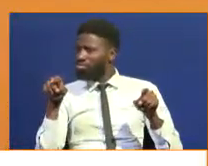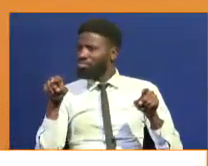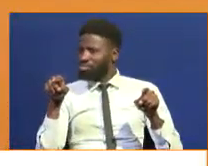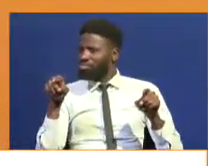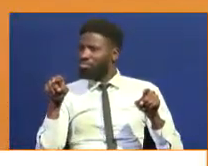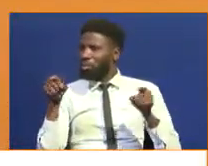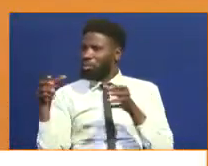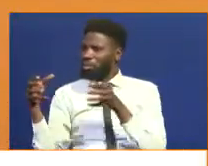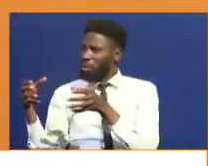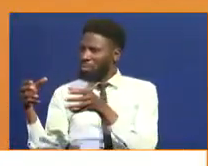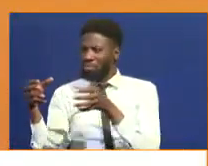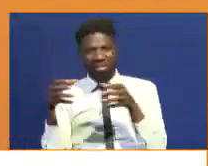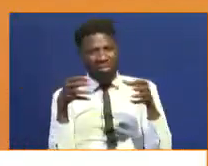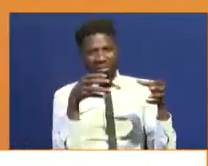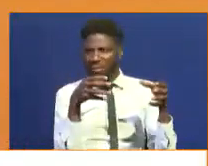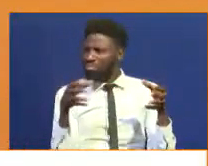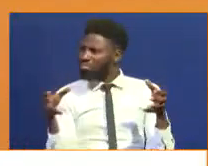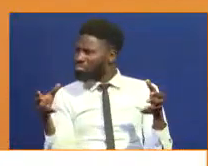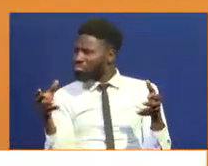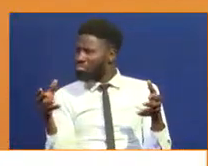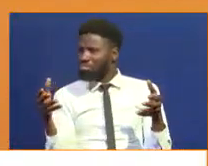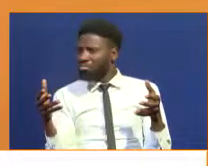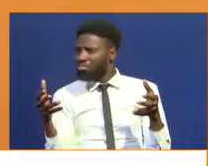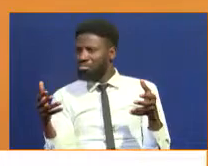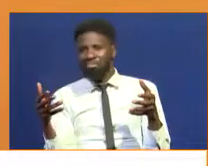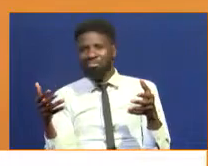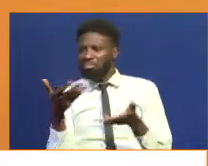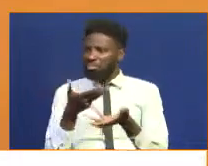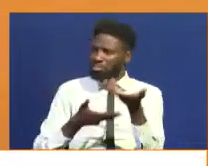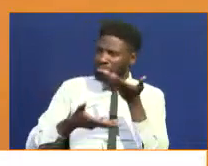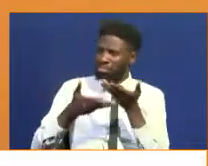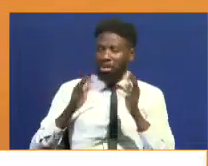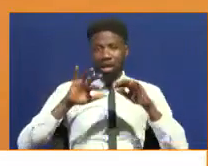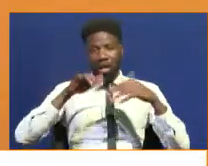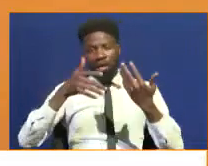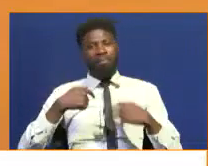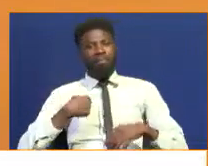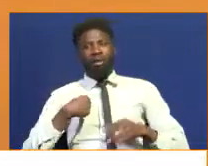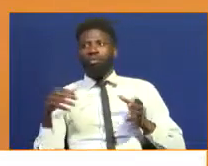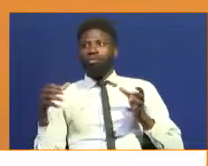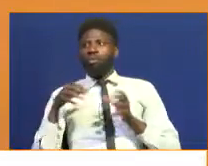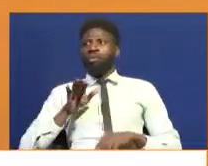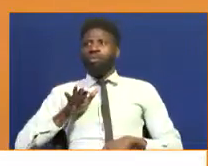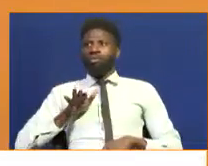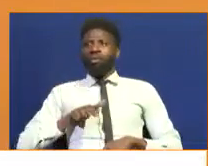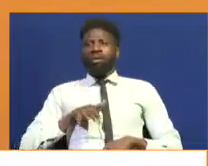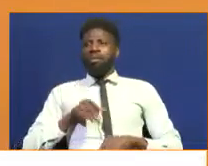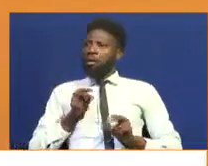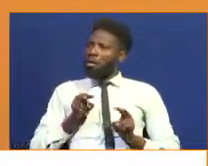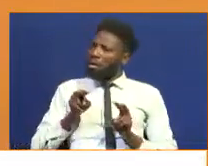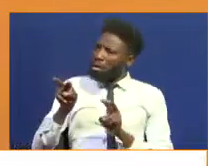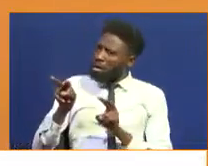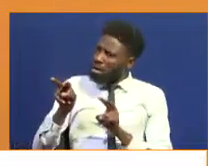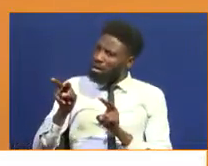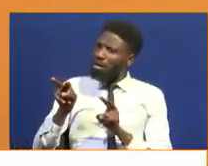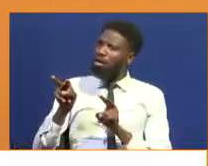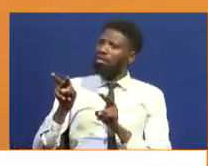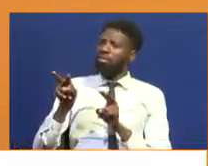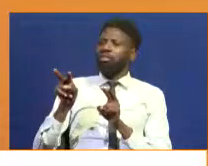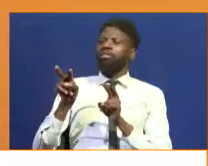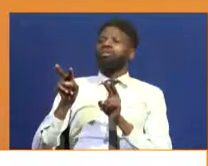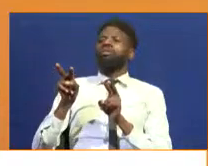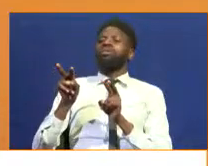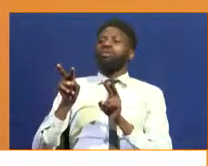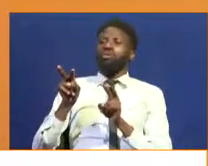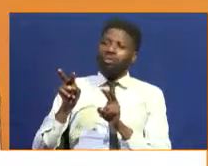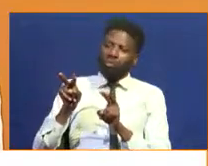come together. Mm-hmm. And of course for me, coming from the women's movement, it would be like, we're not hearing a lot to